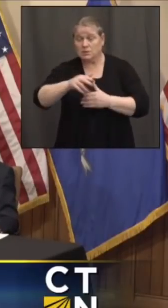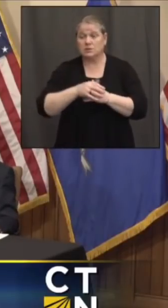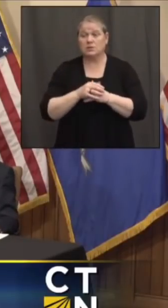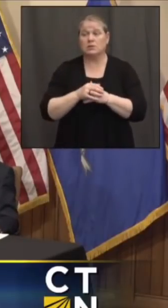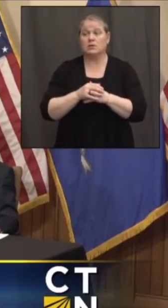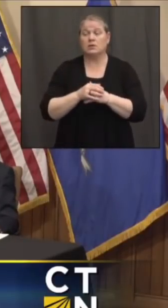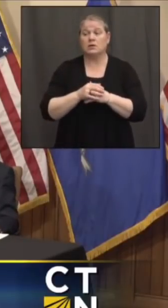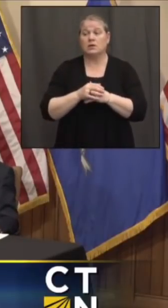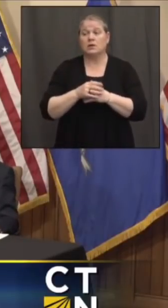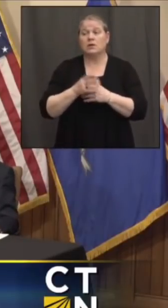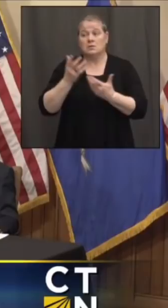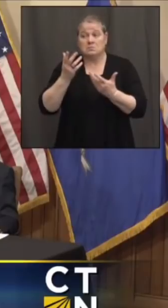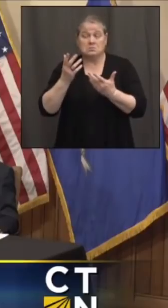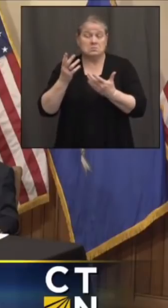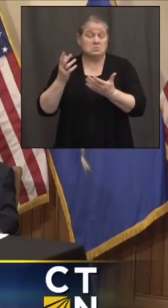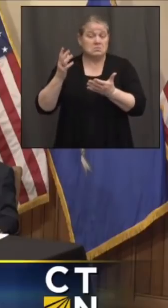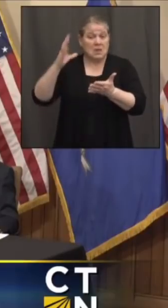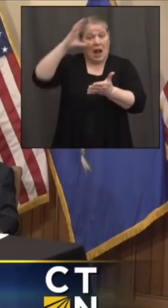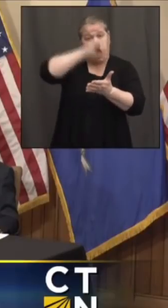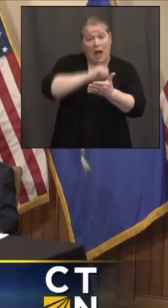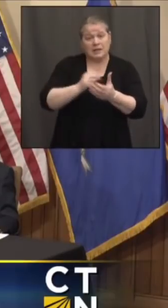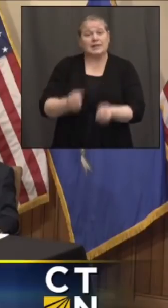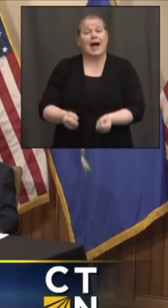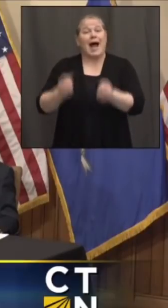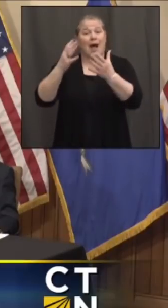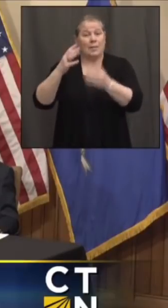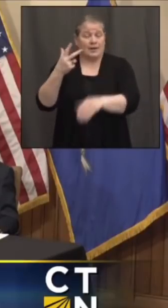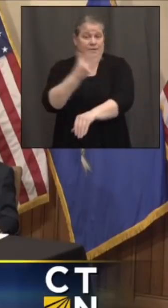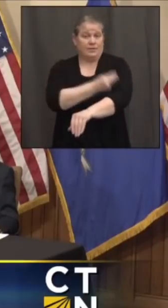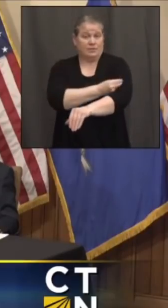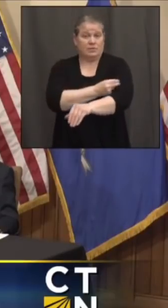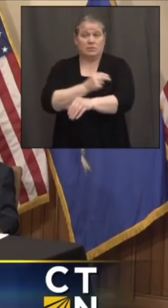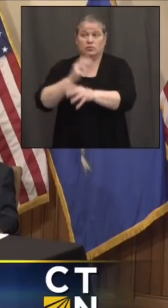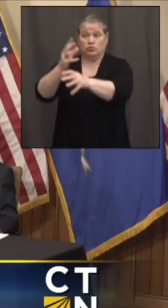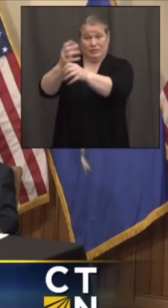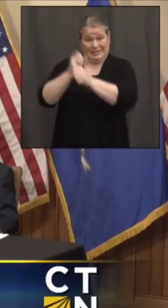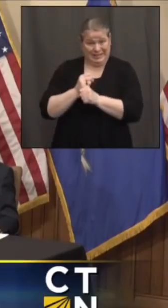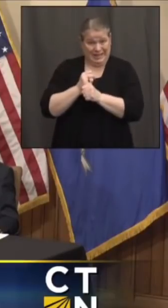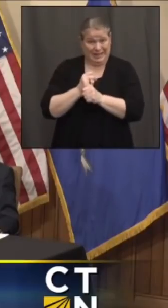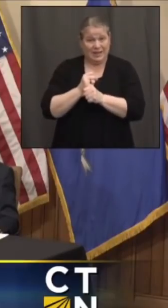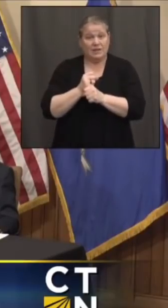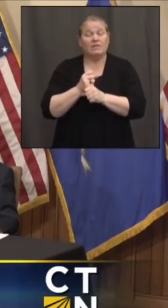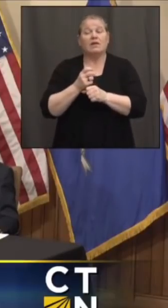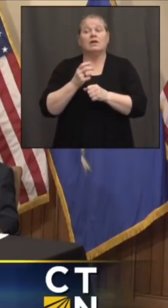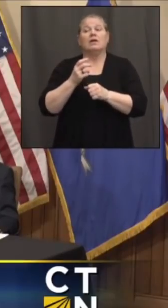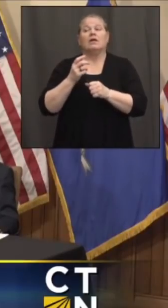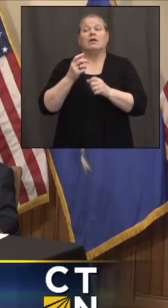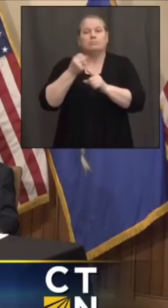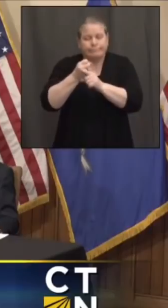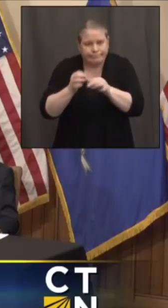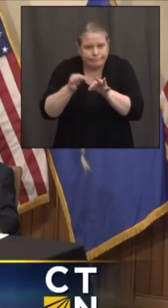will start? And should we expect to see more of these postponements until then?